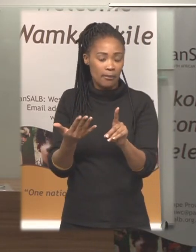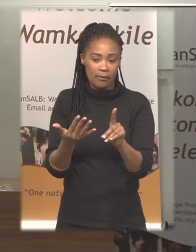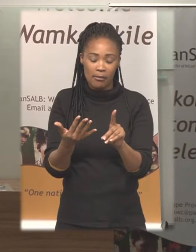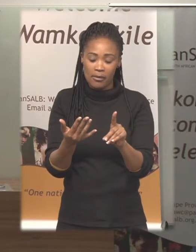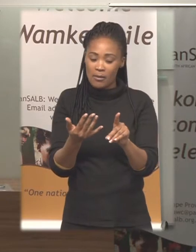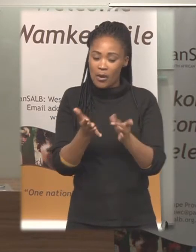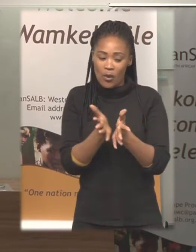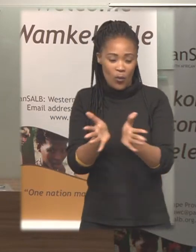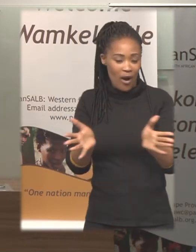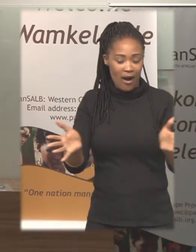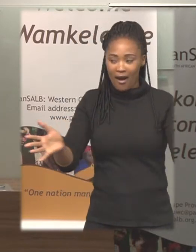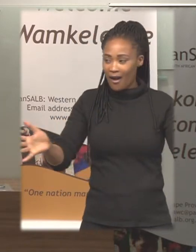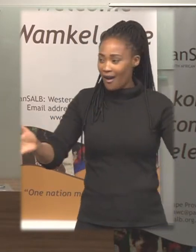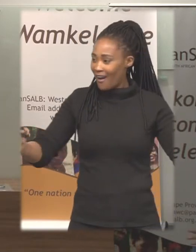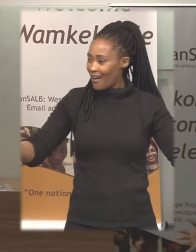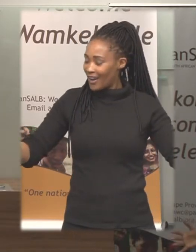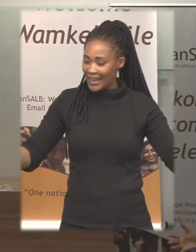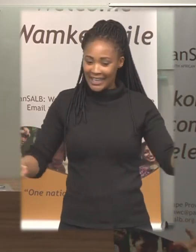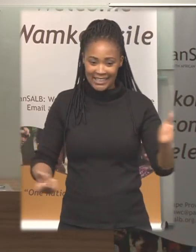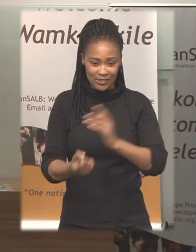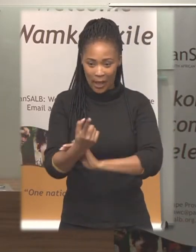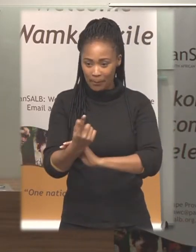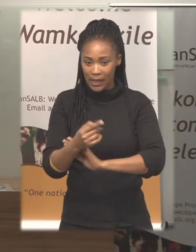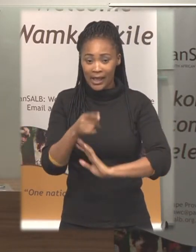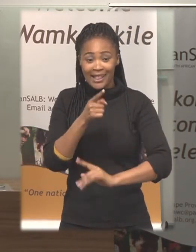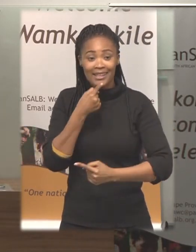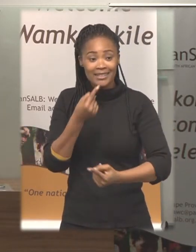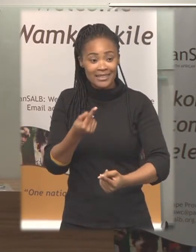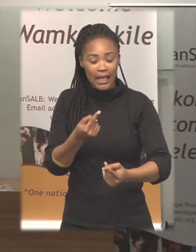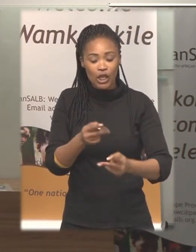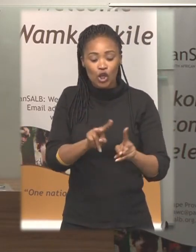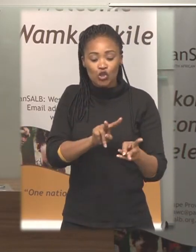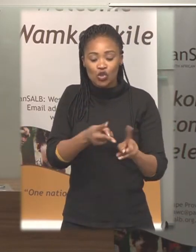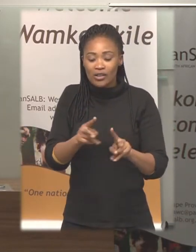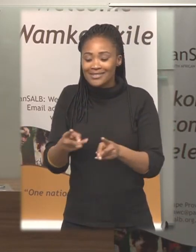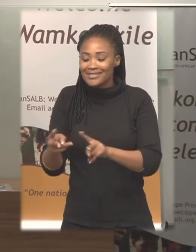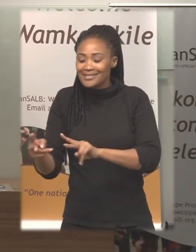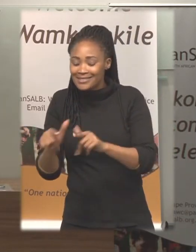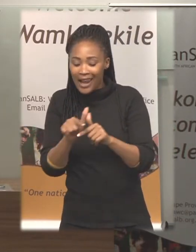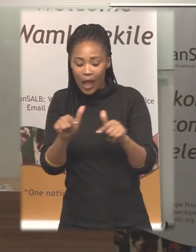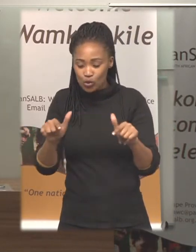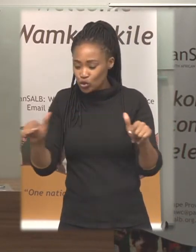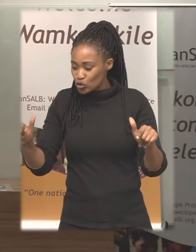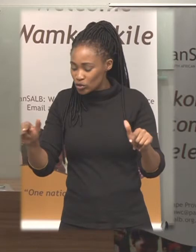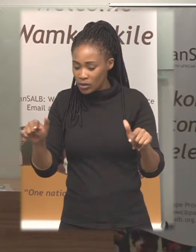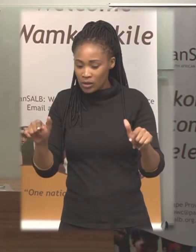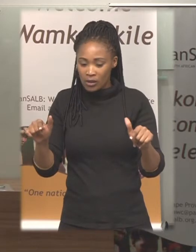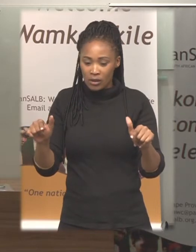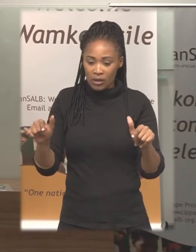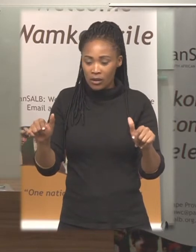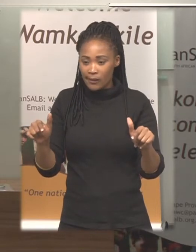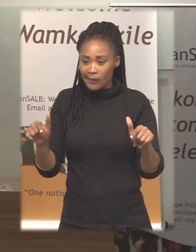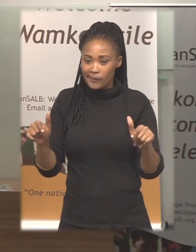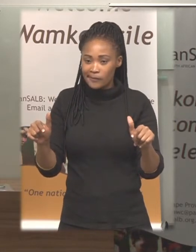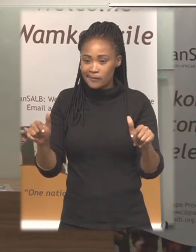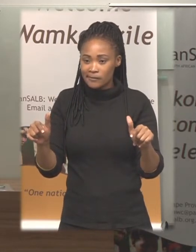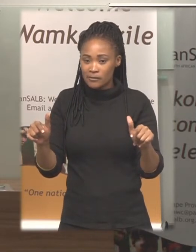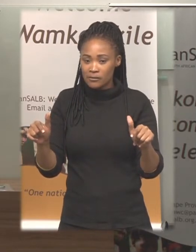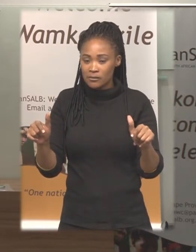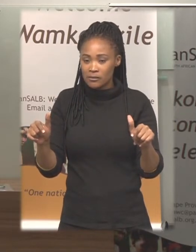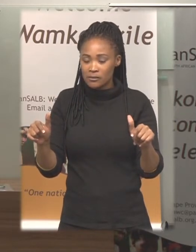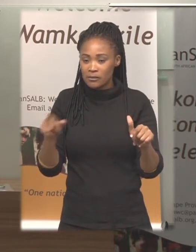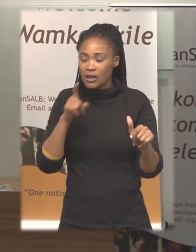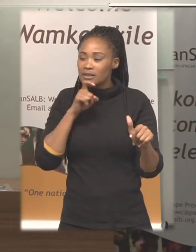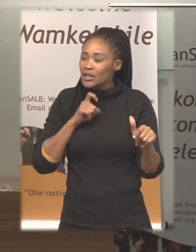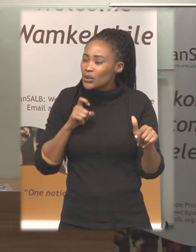very widely. And what they're talking about with translanguaging is the idea of languaging using